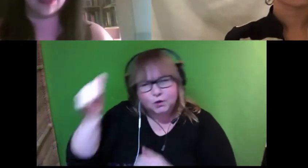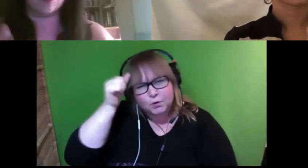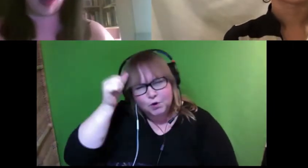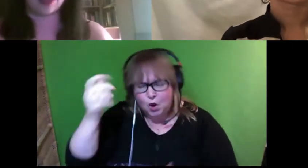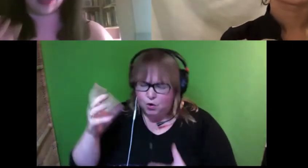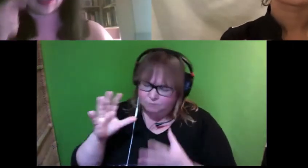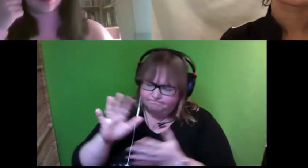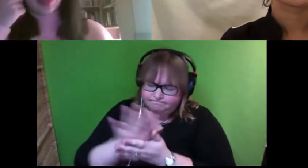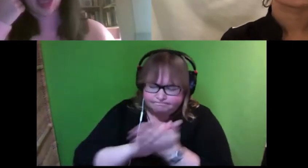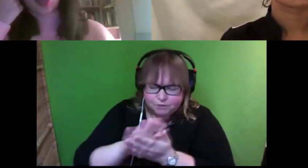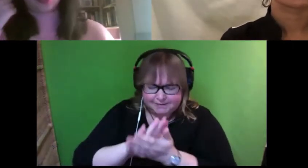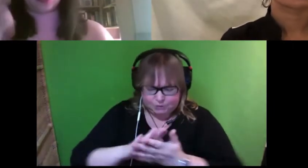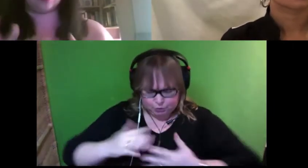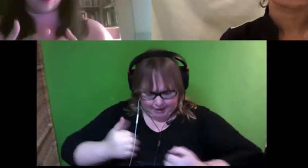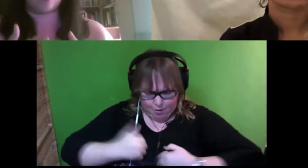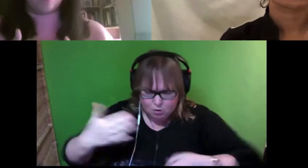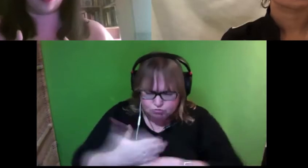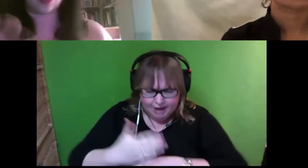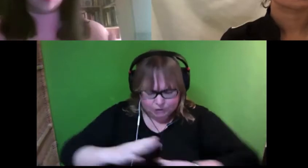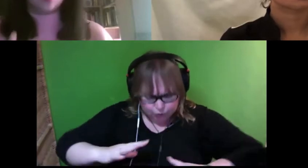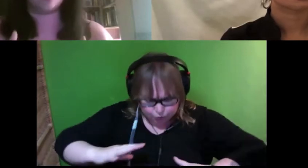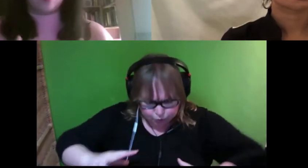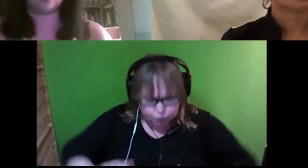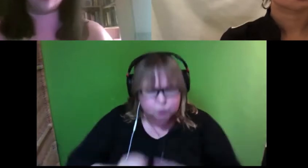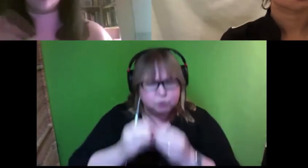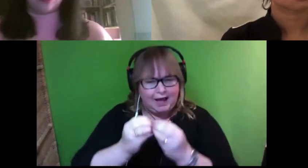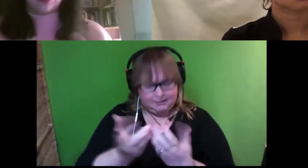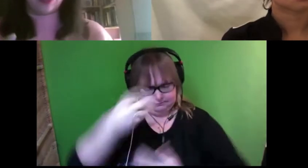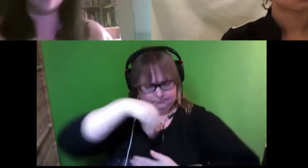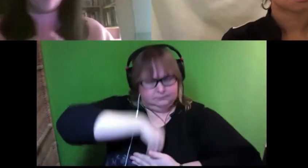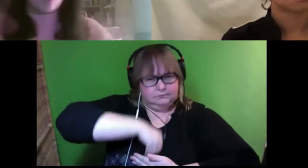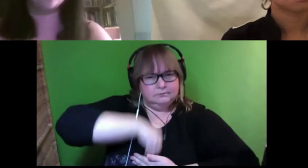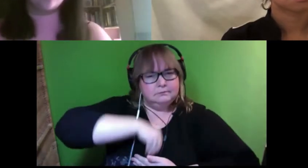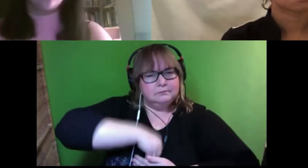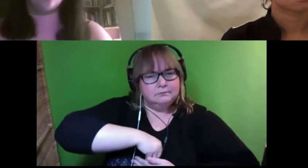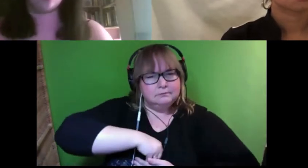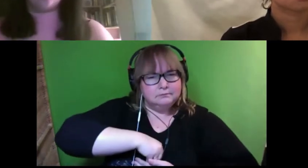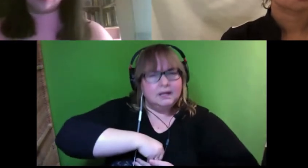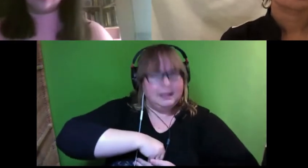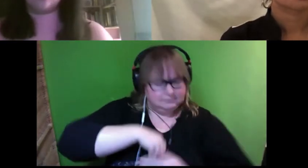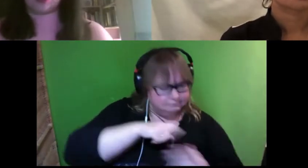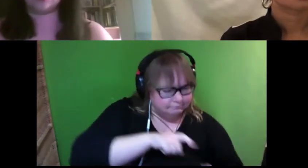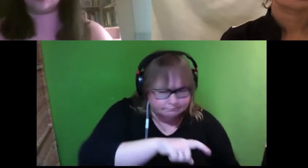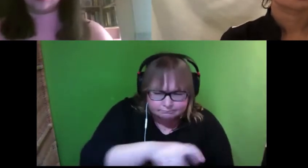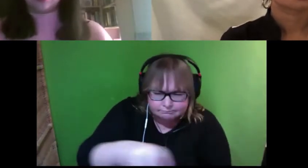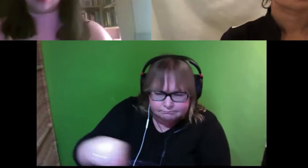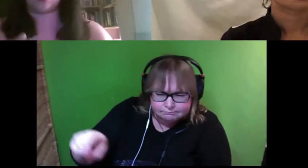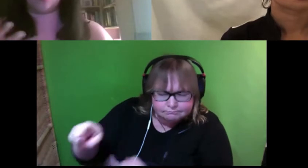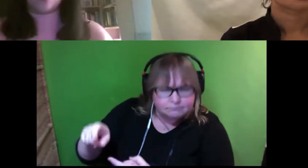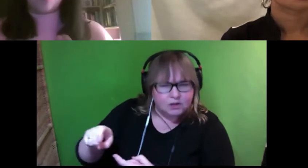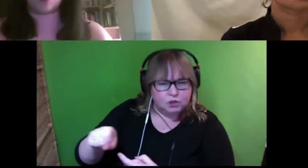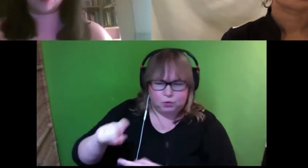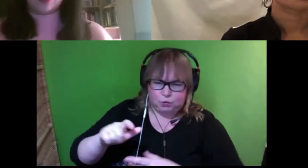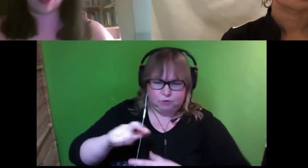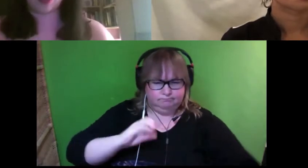embodied practice, not just in a curatorial practice, but in a wider creative practice. And I think